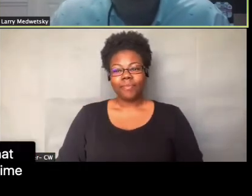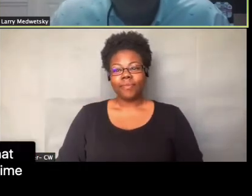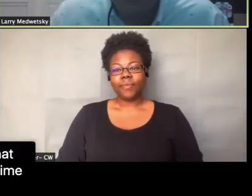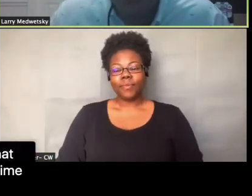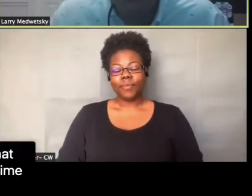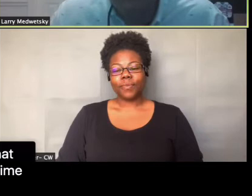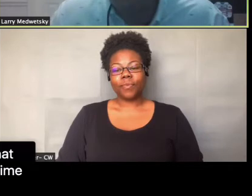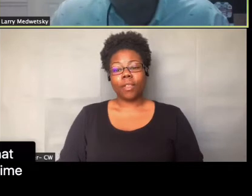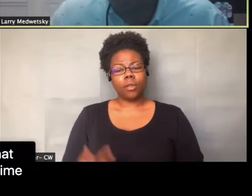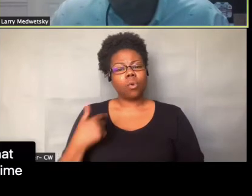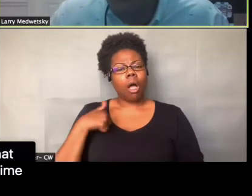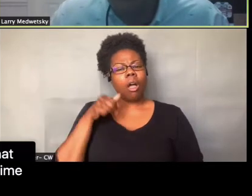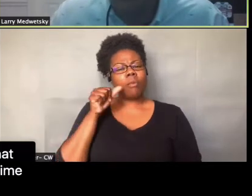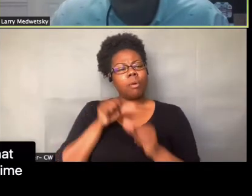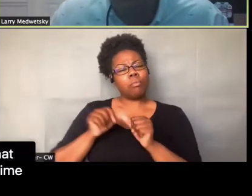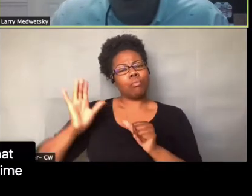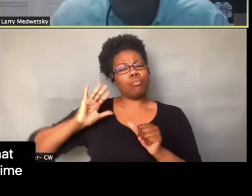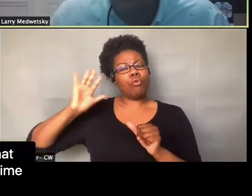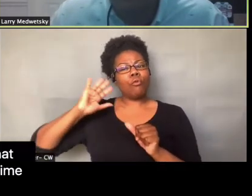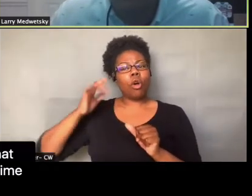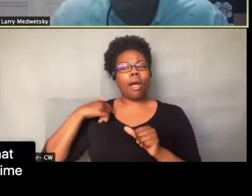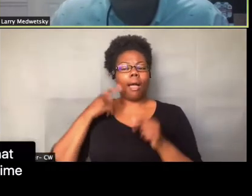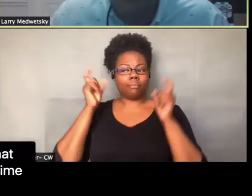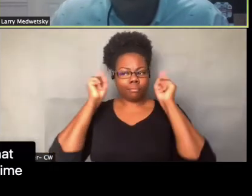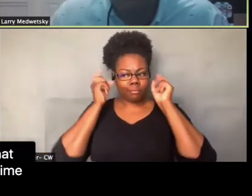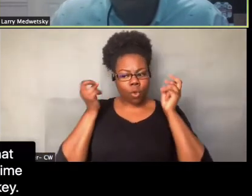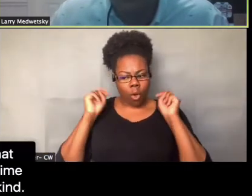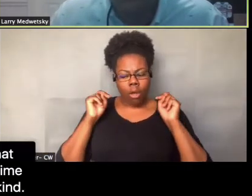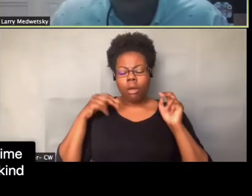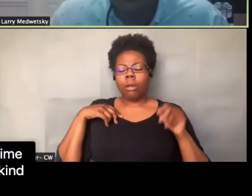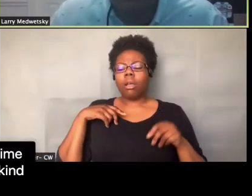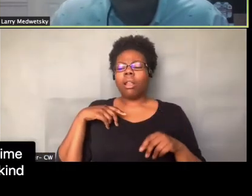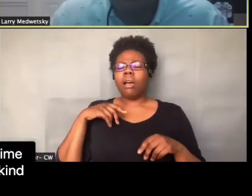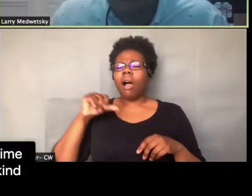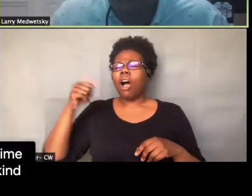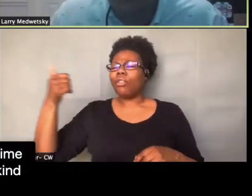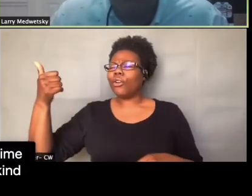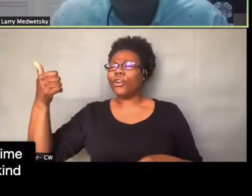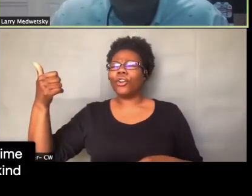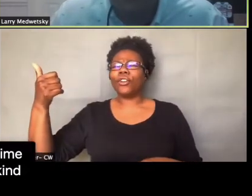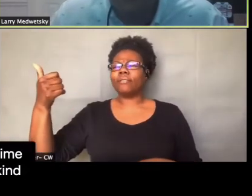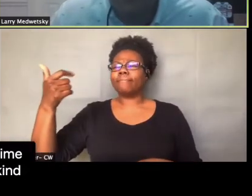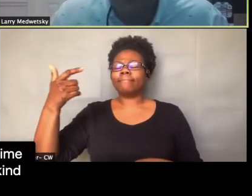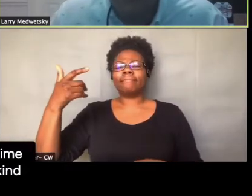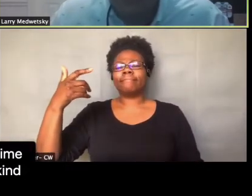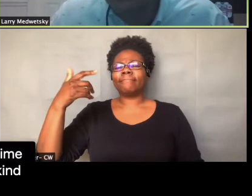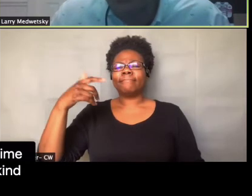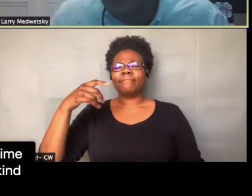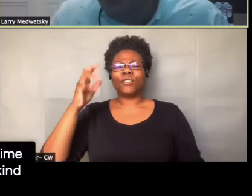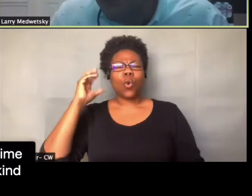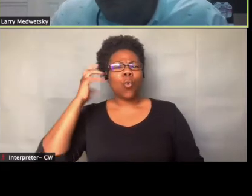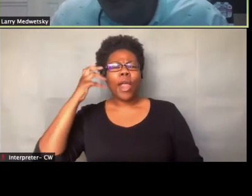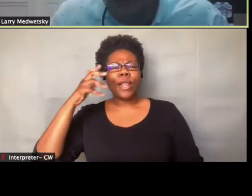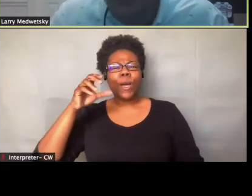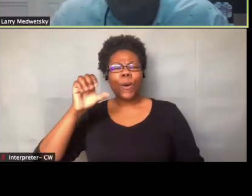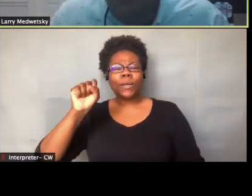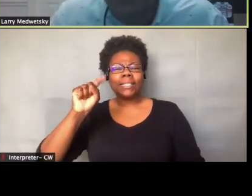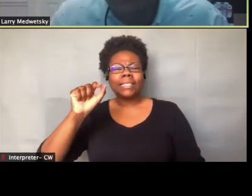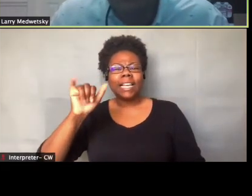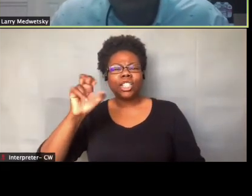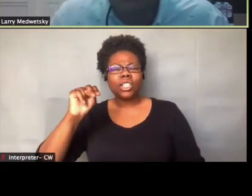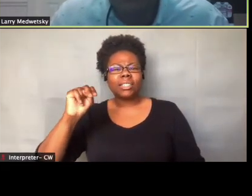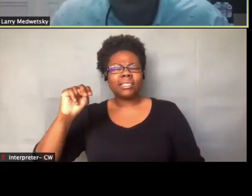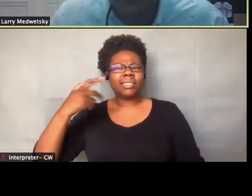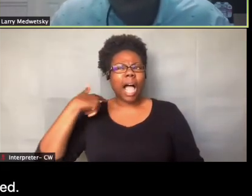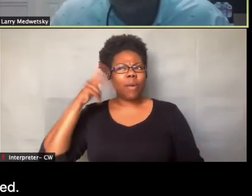other radio channels, like private kind of radio stations that were in that band. And so that should be megahertz, because